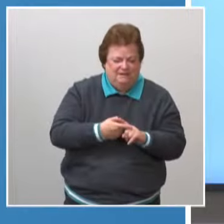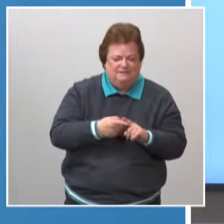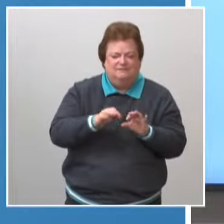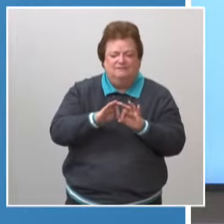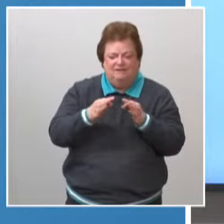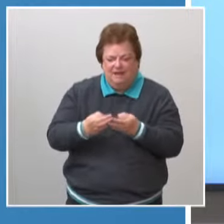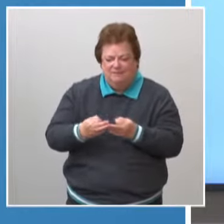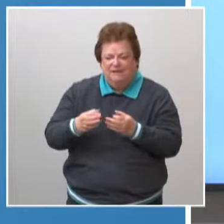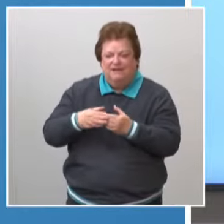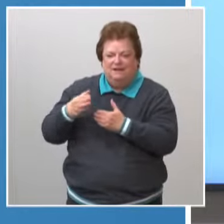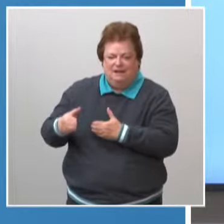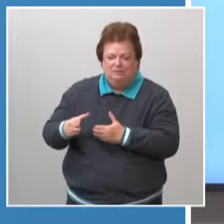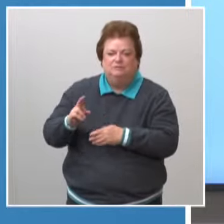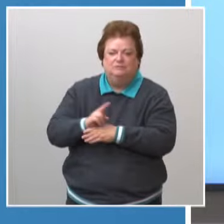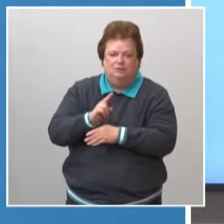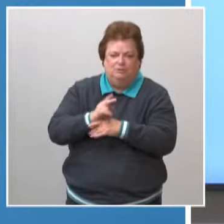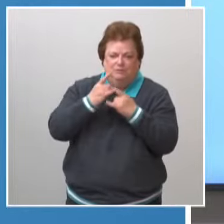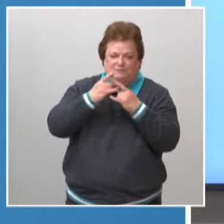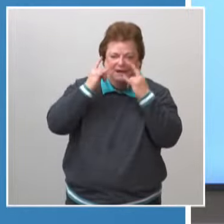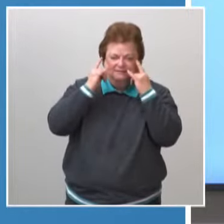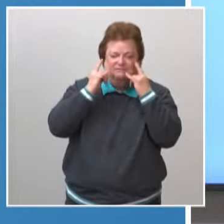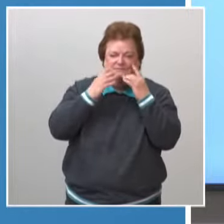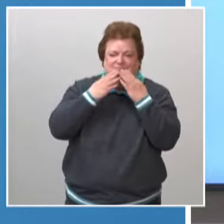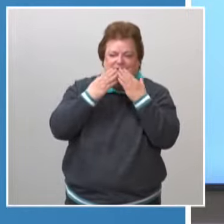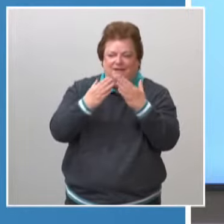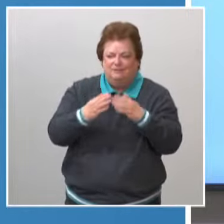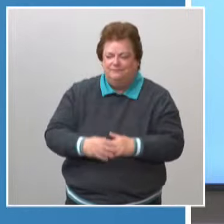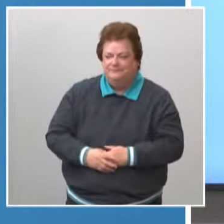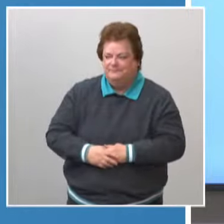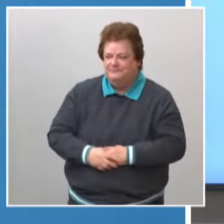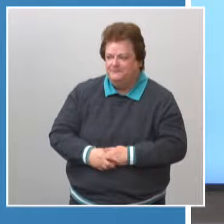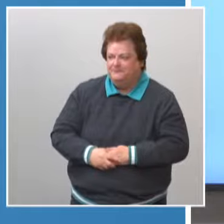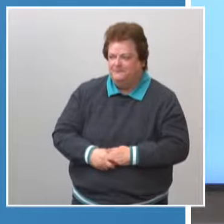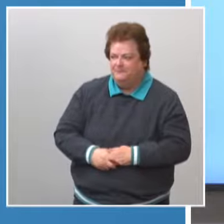neighbors, and mask up. Thank you.